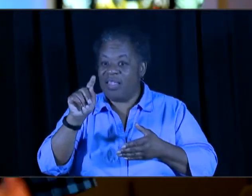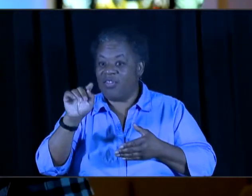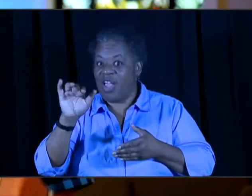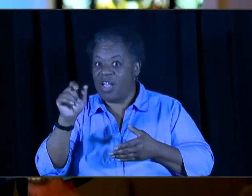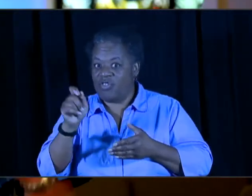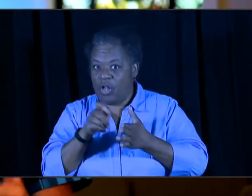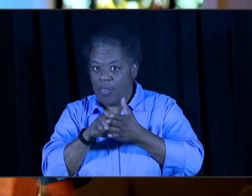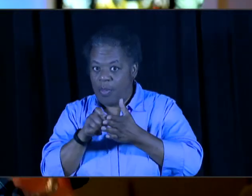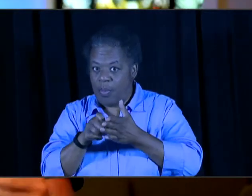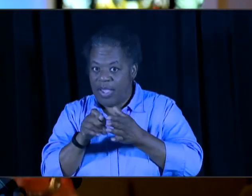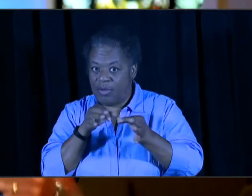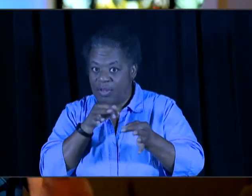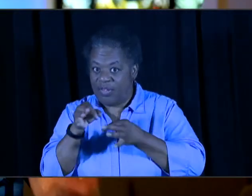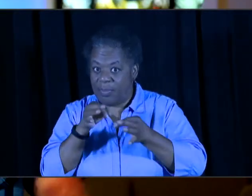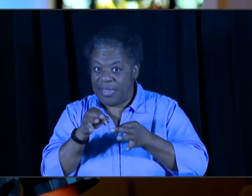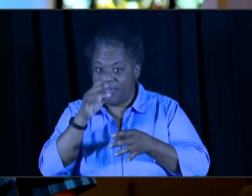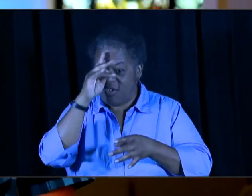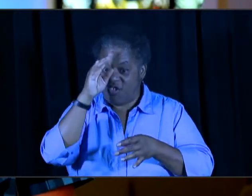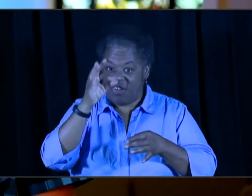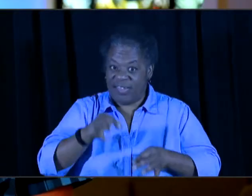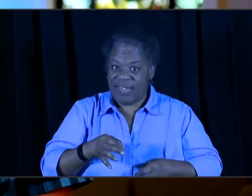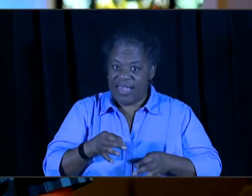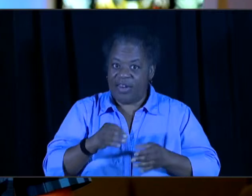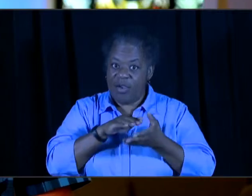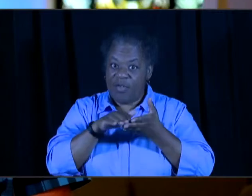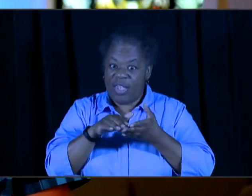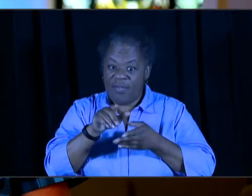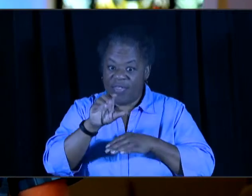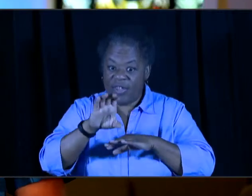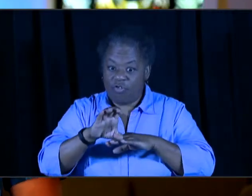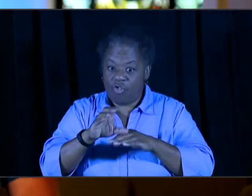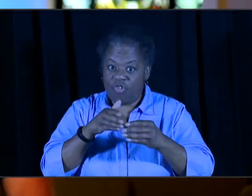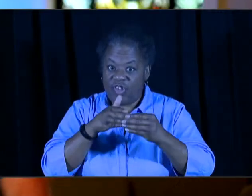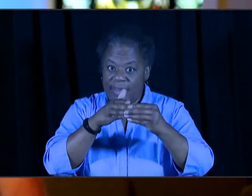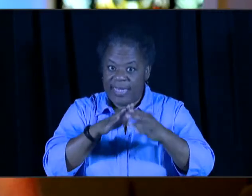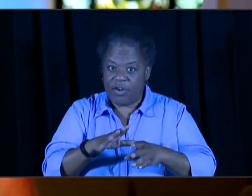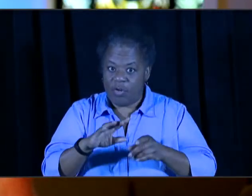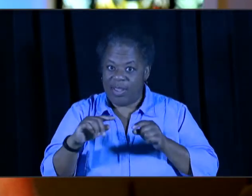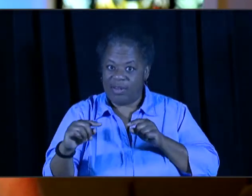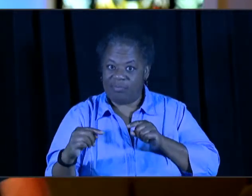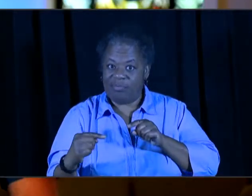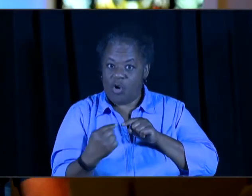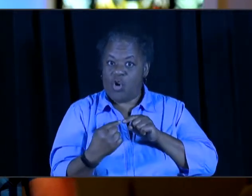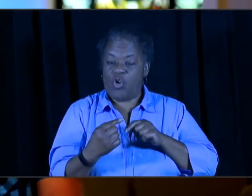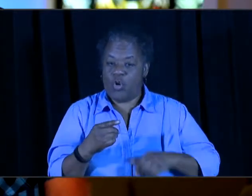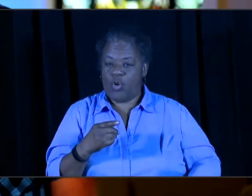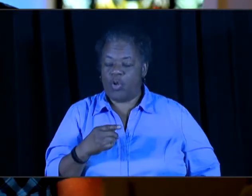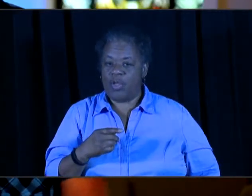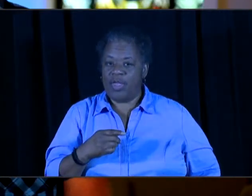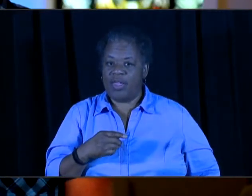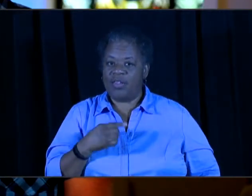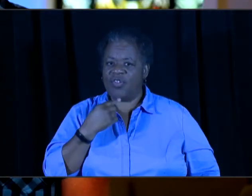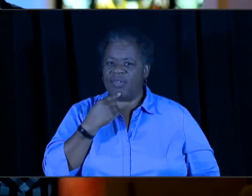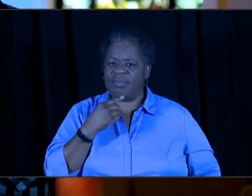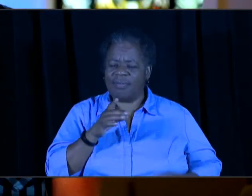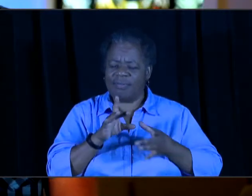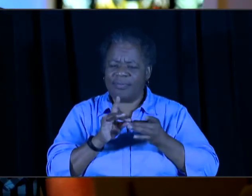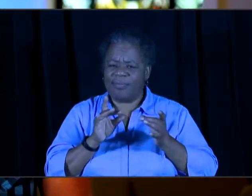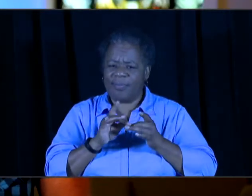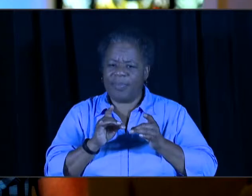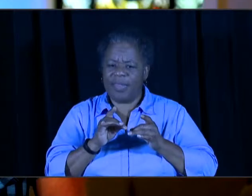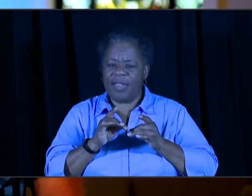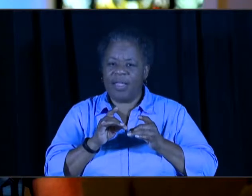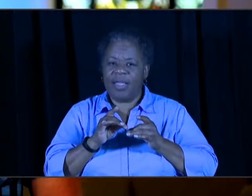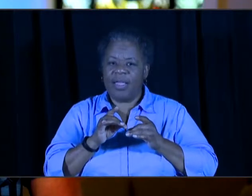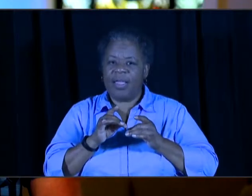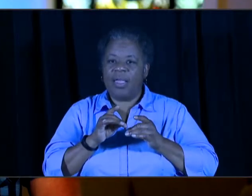she decided to forgive that church leader who had betrayed her so badly. She says, "When I ran into a member